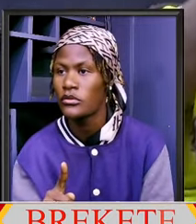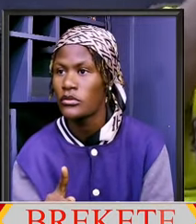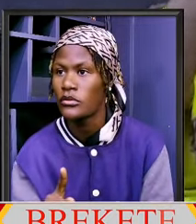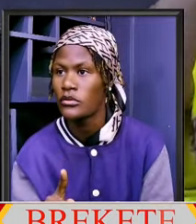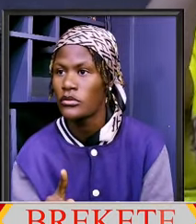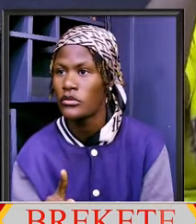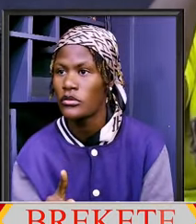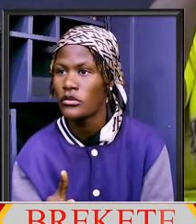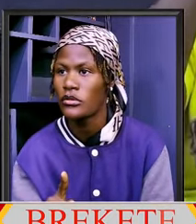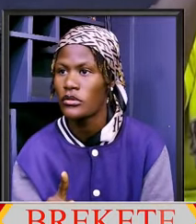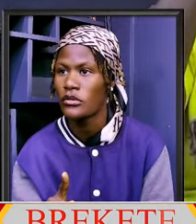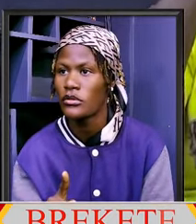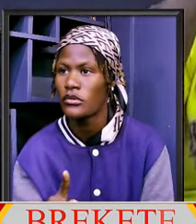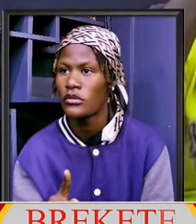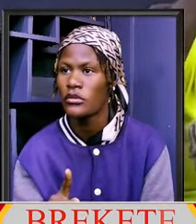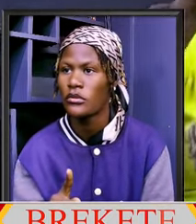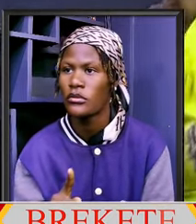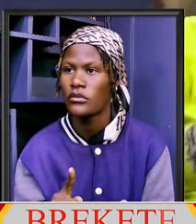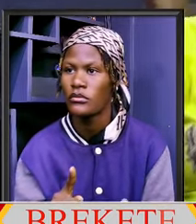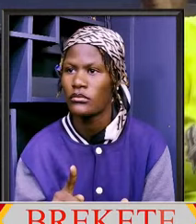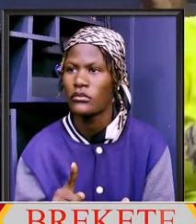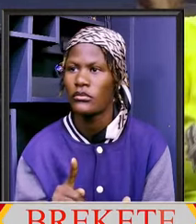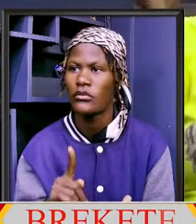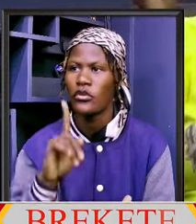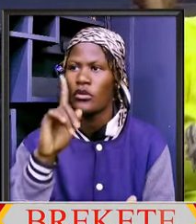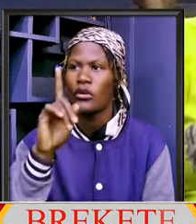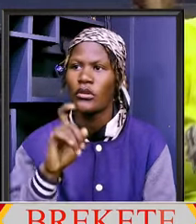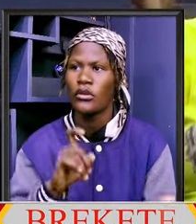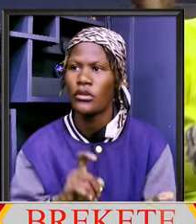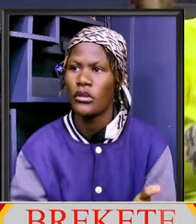140,000 together with testament, my blood.